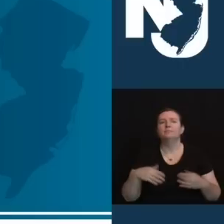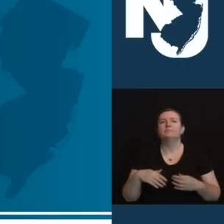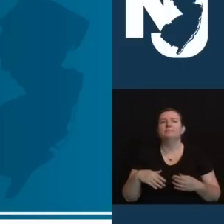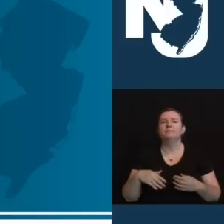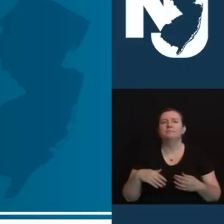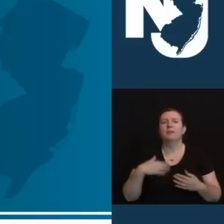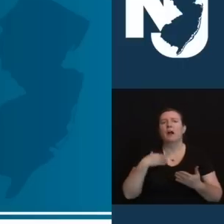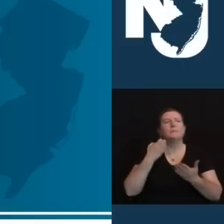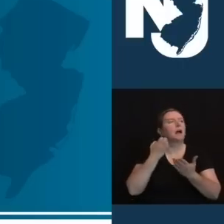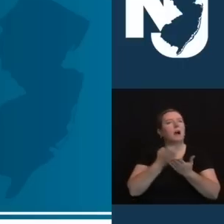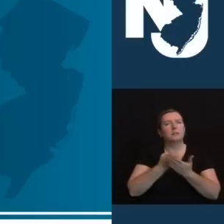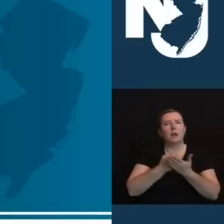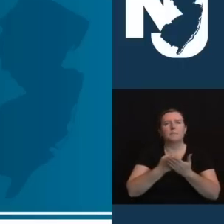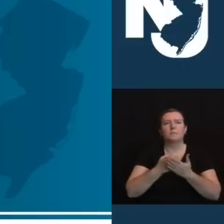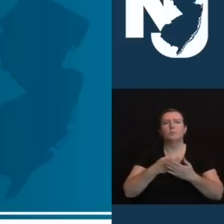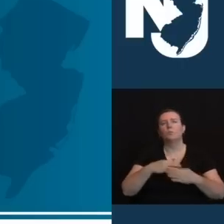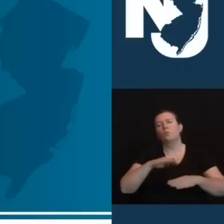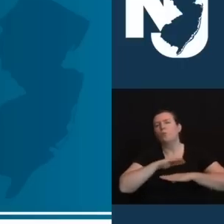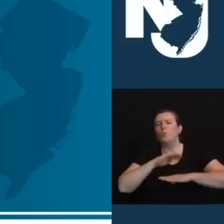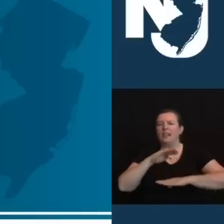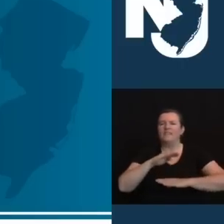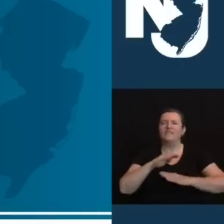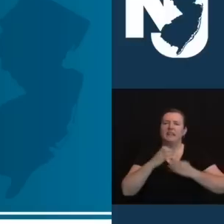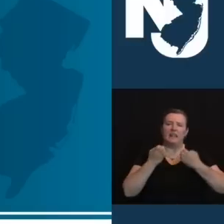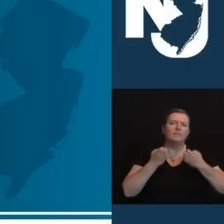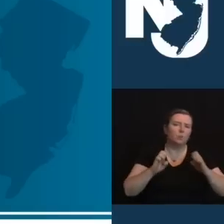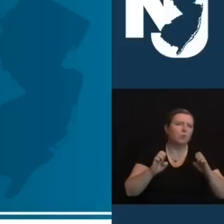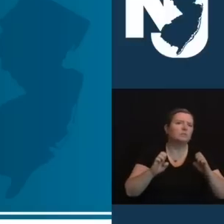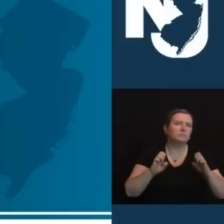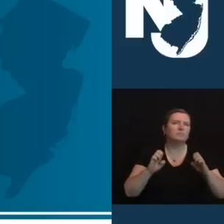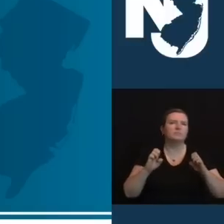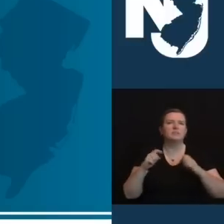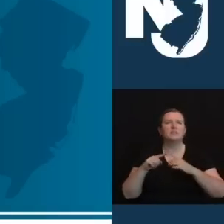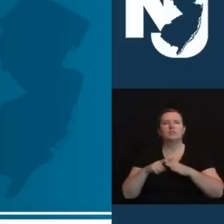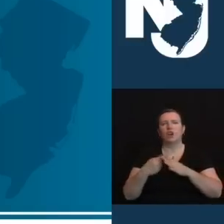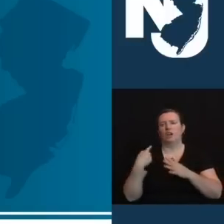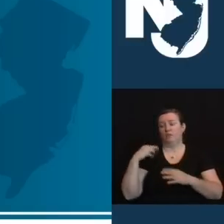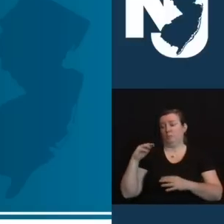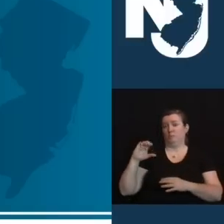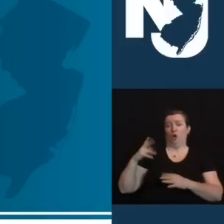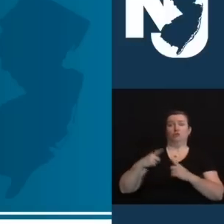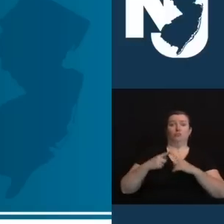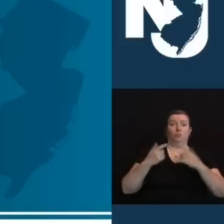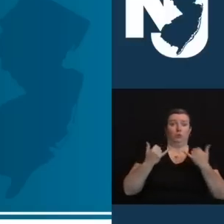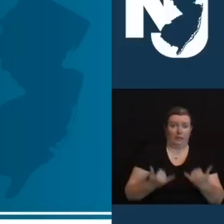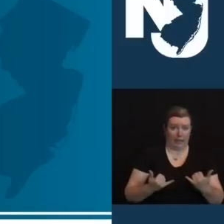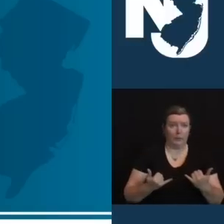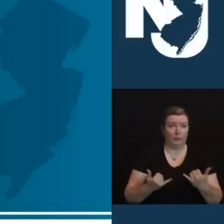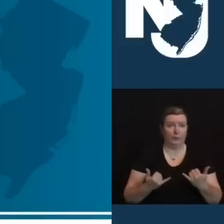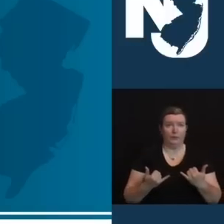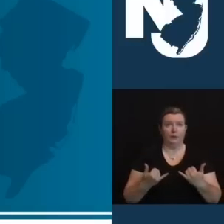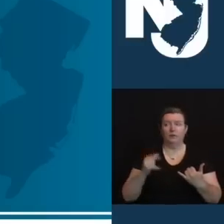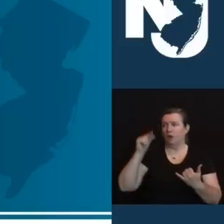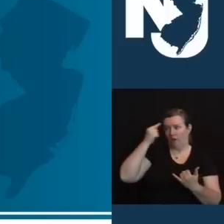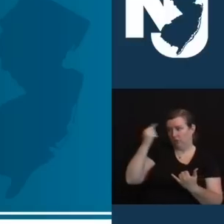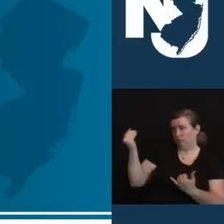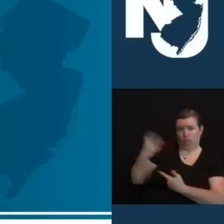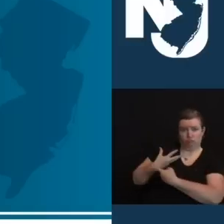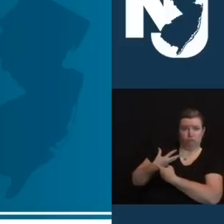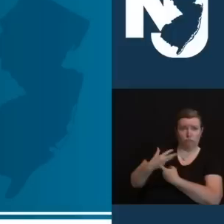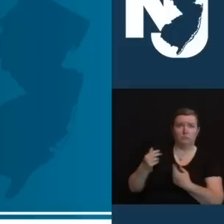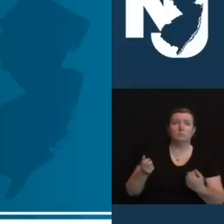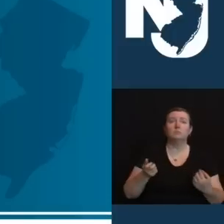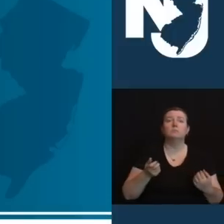have been underway since this pandemic broke out in March. The Governor's directed us and given us strong encouragement to be